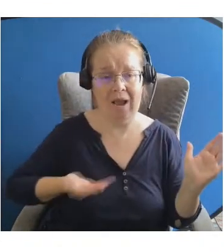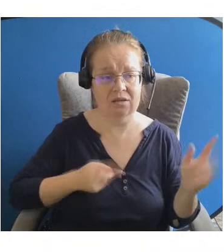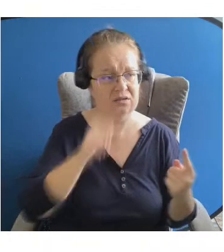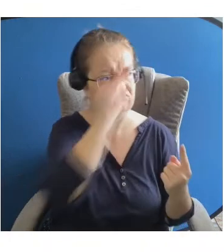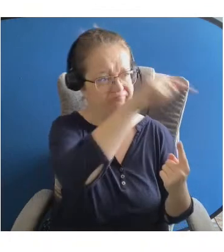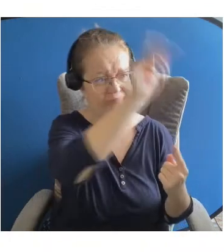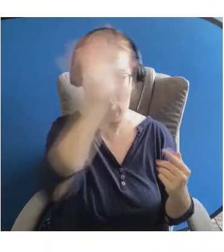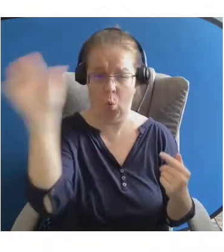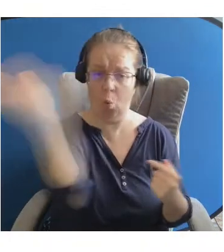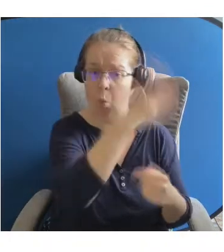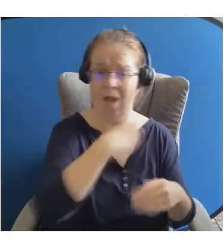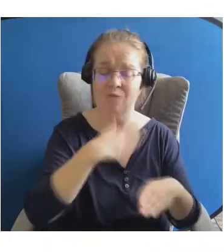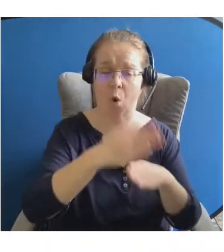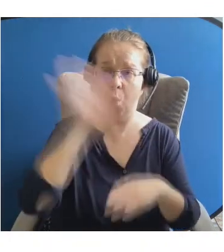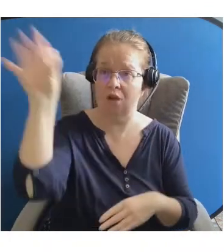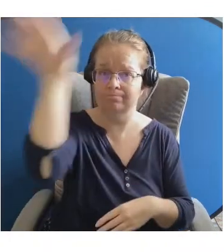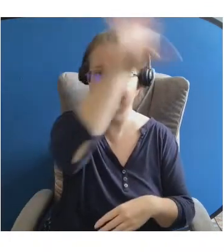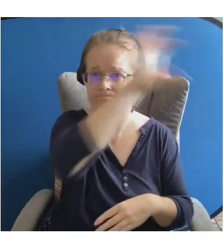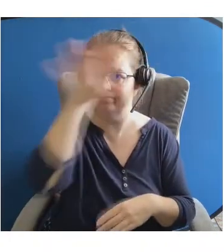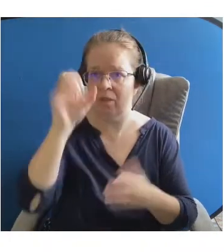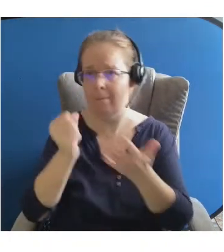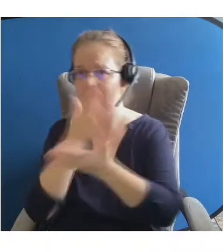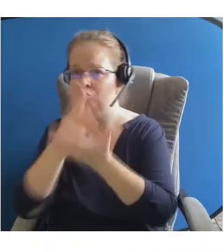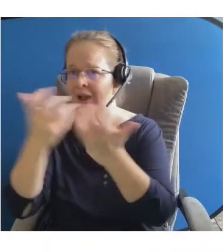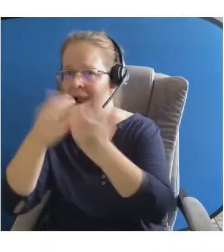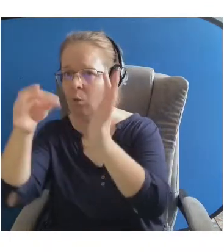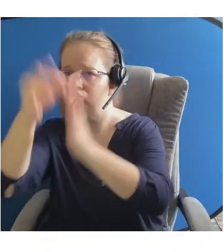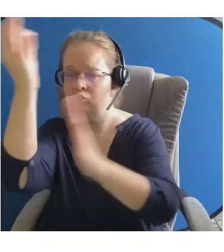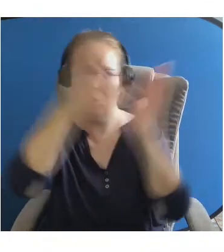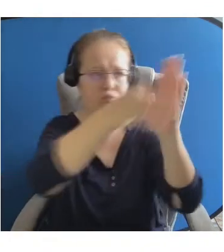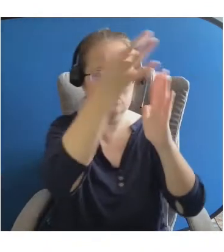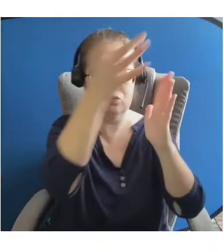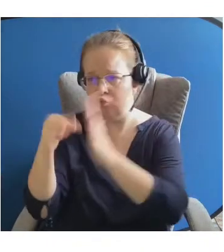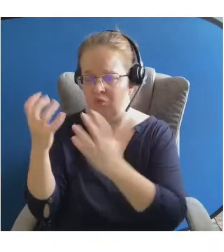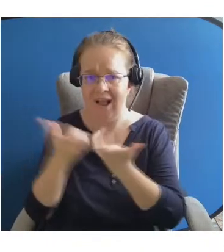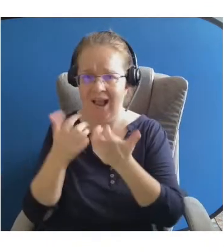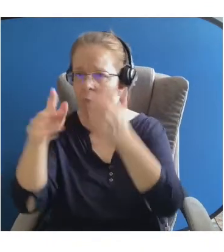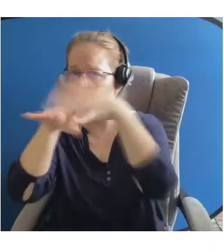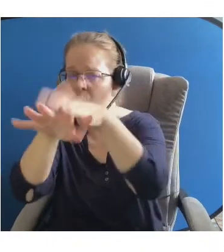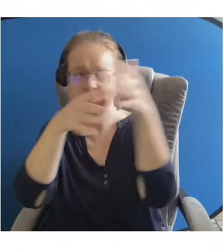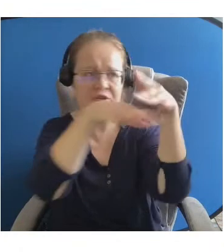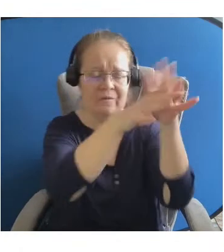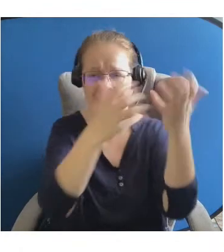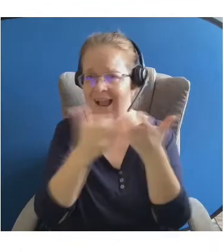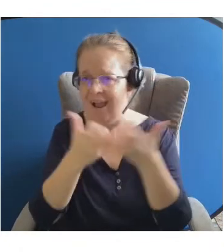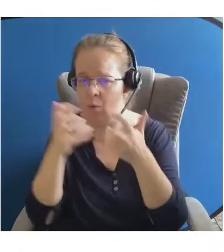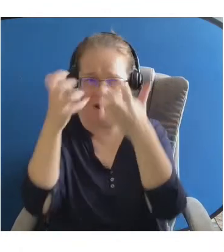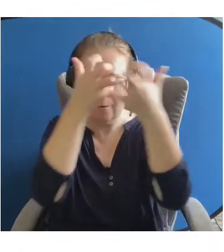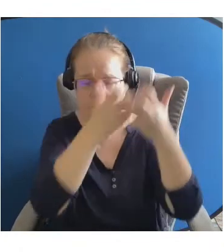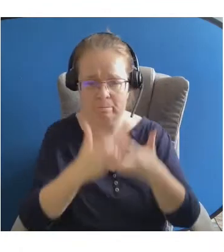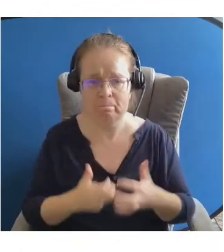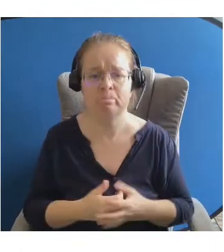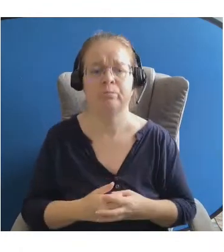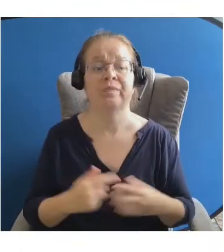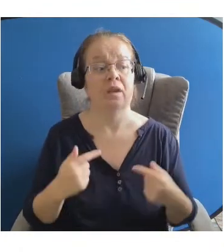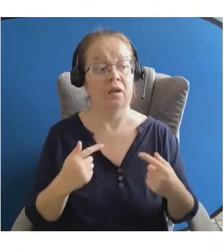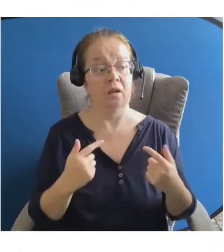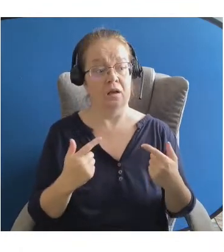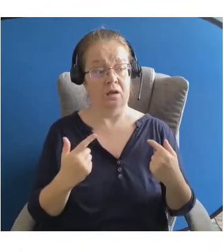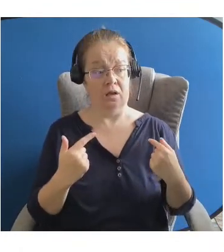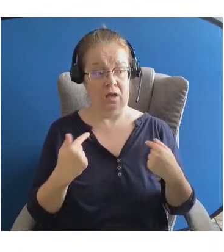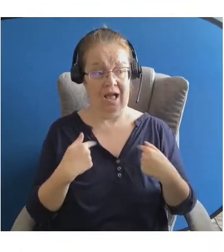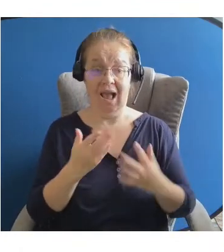workplaces to figure out how we can improve that and make it more inclusive. It's also led us to develop